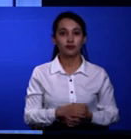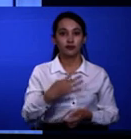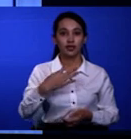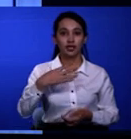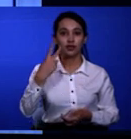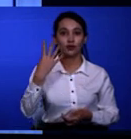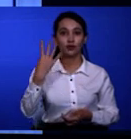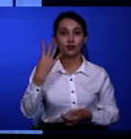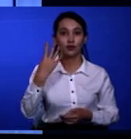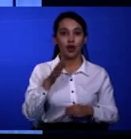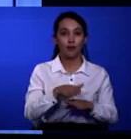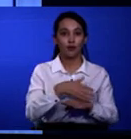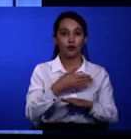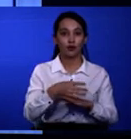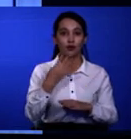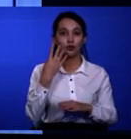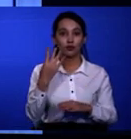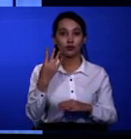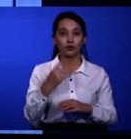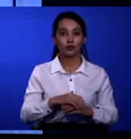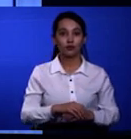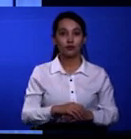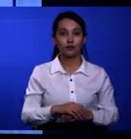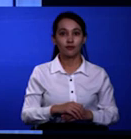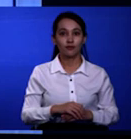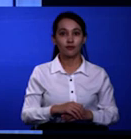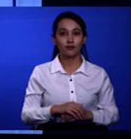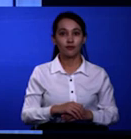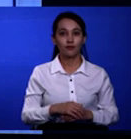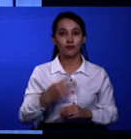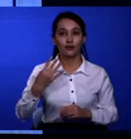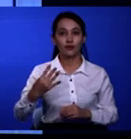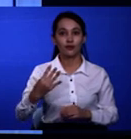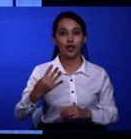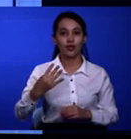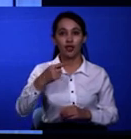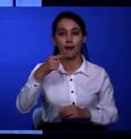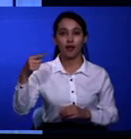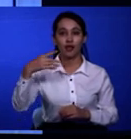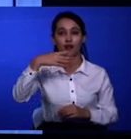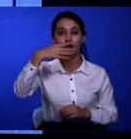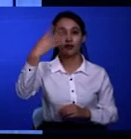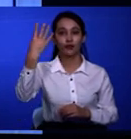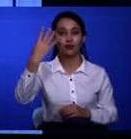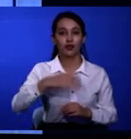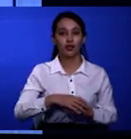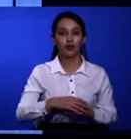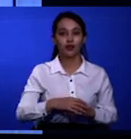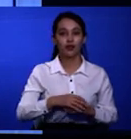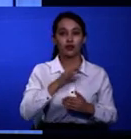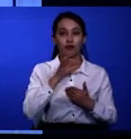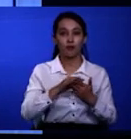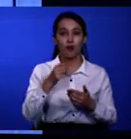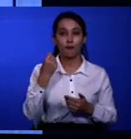44 va 4 ning bo'linmasi kasr ko'rinishda 4 dan 44. Natija